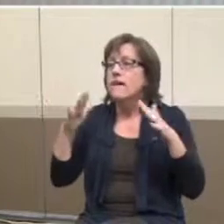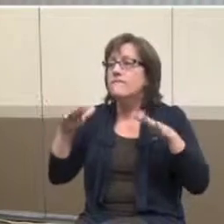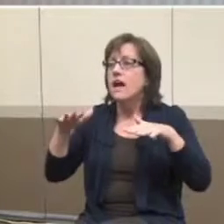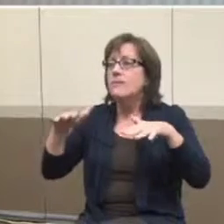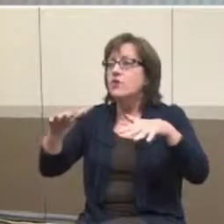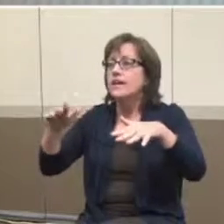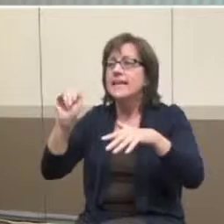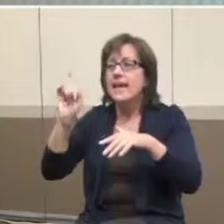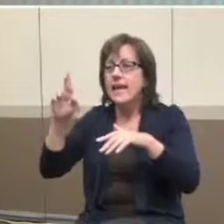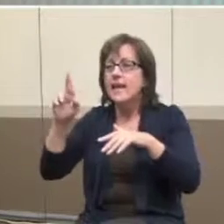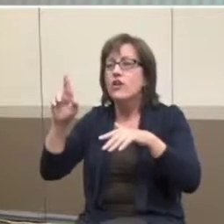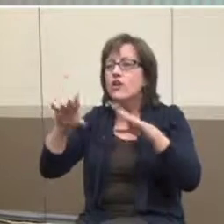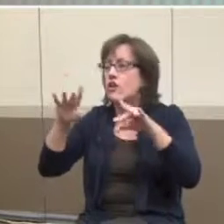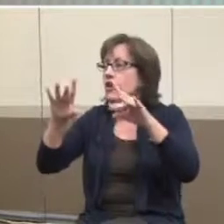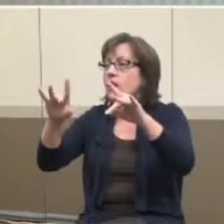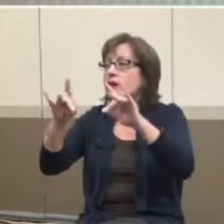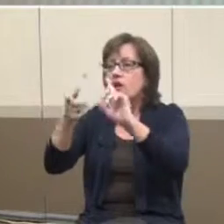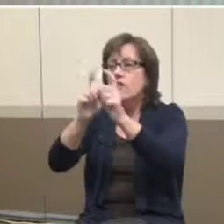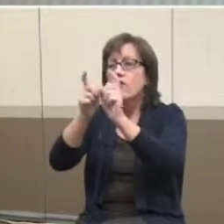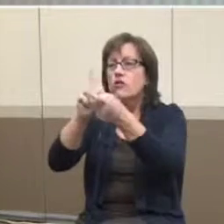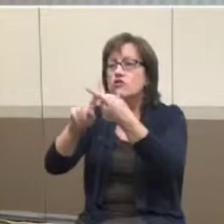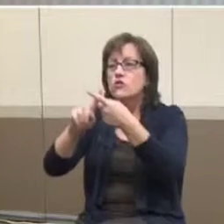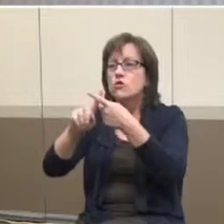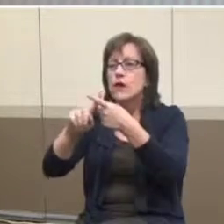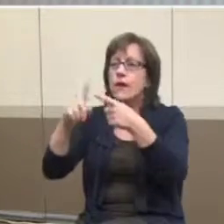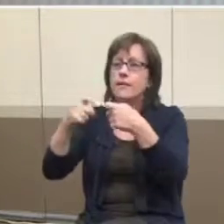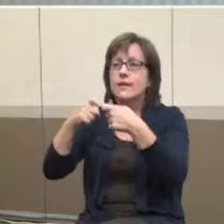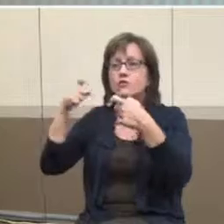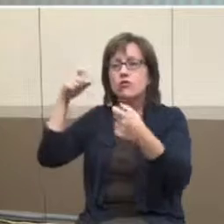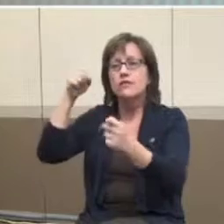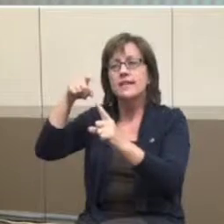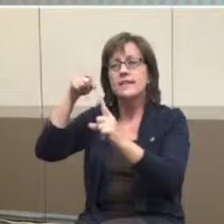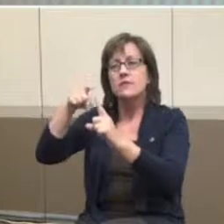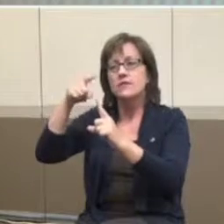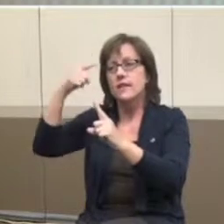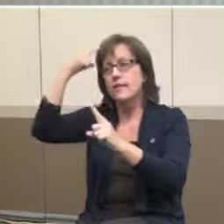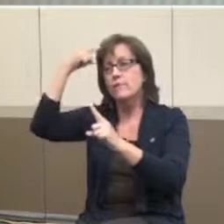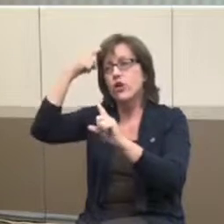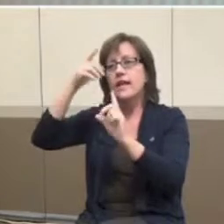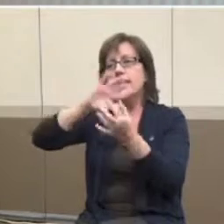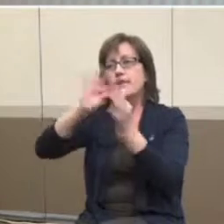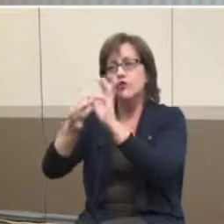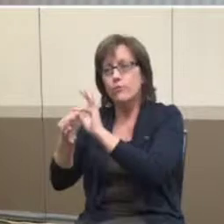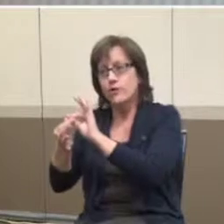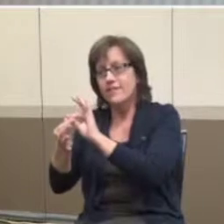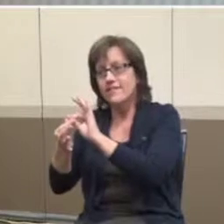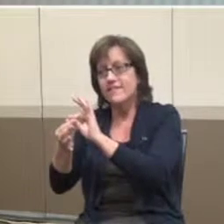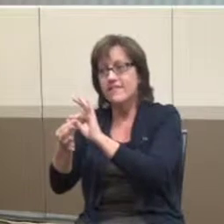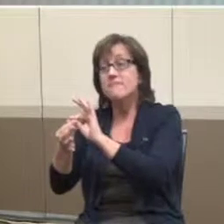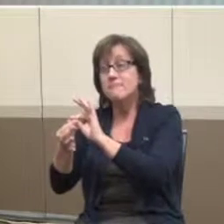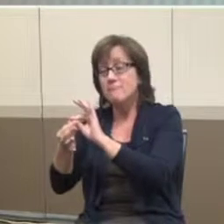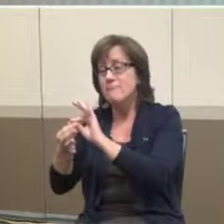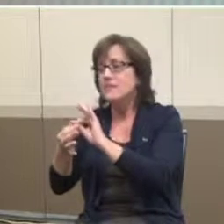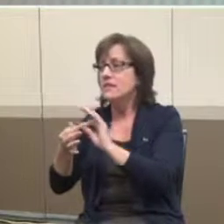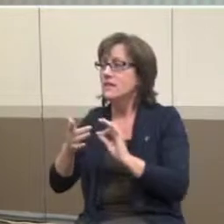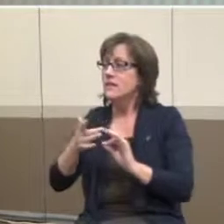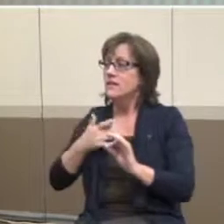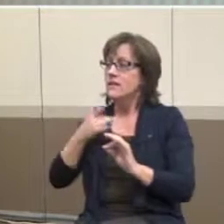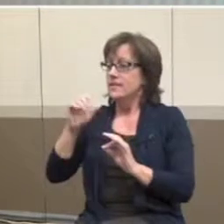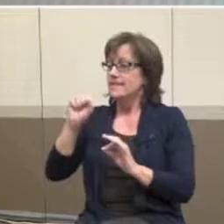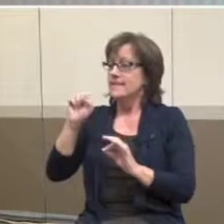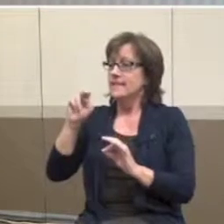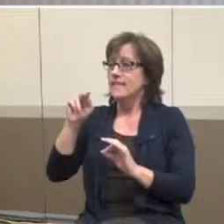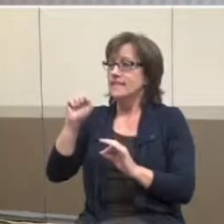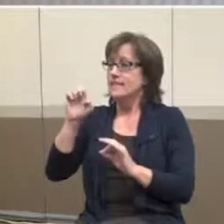ear picks up and converts to electrical signals which are interpreted by the brain. The sense of hearing is not